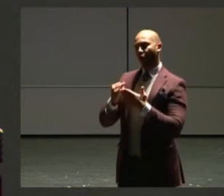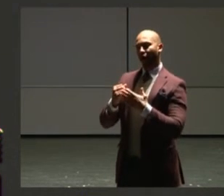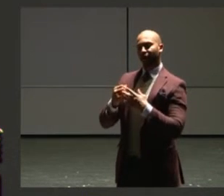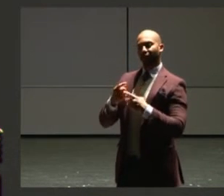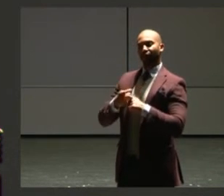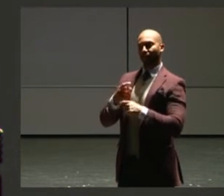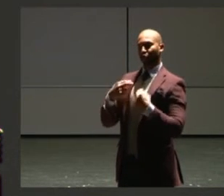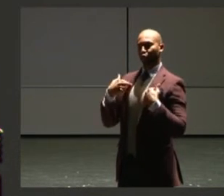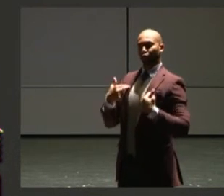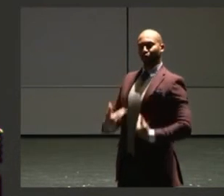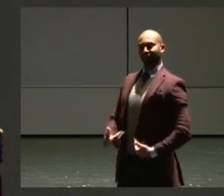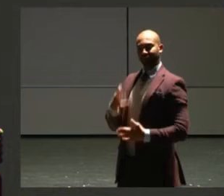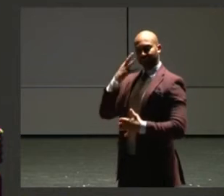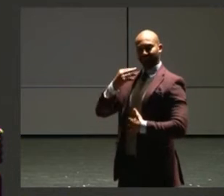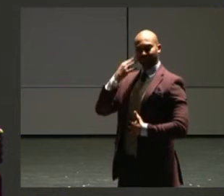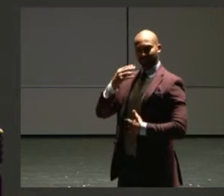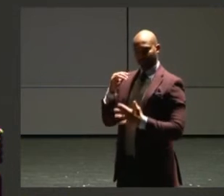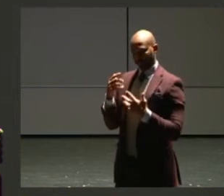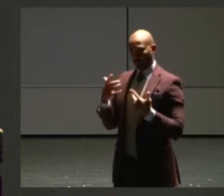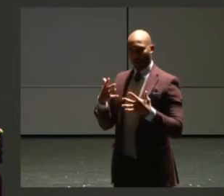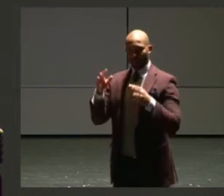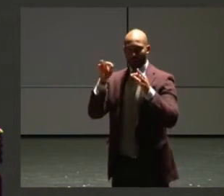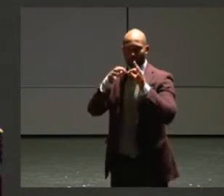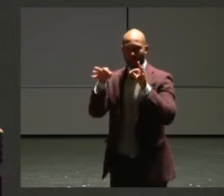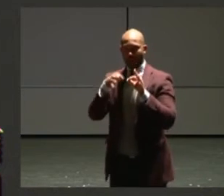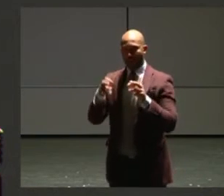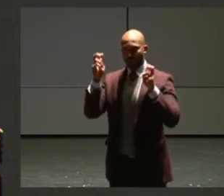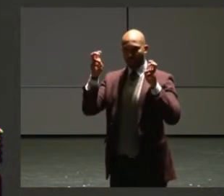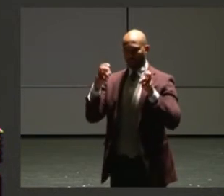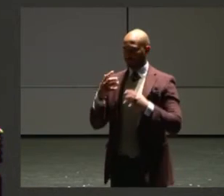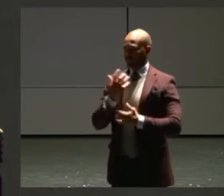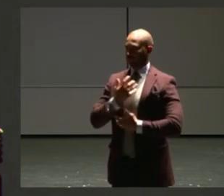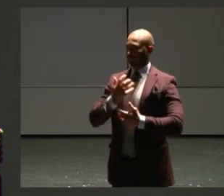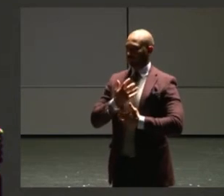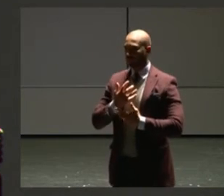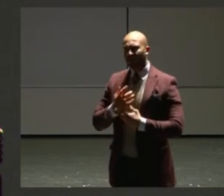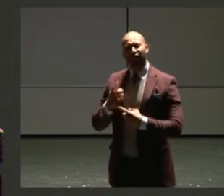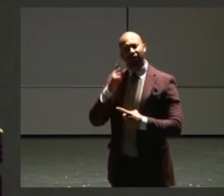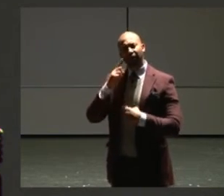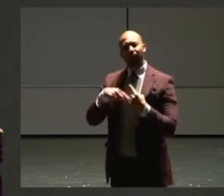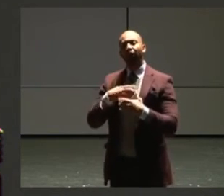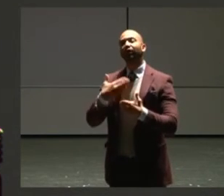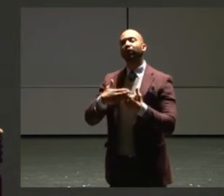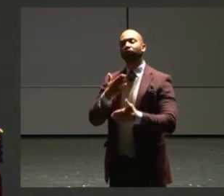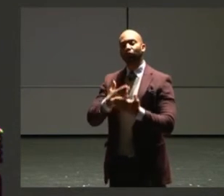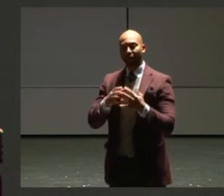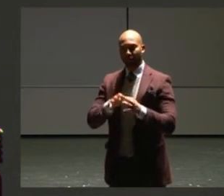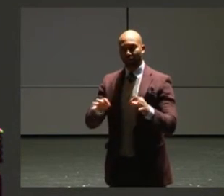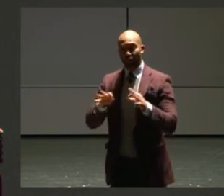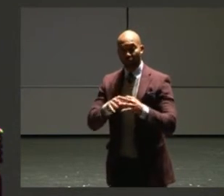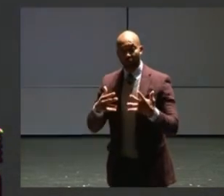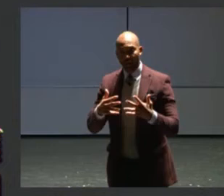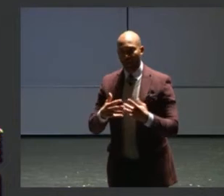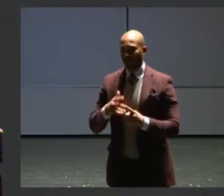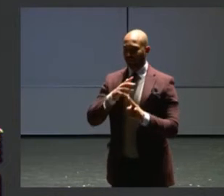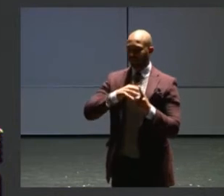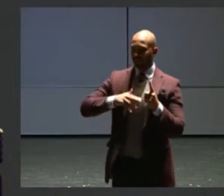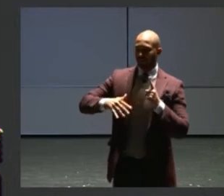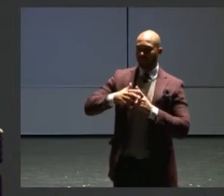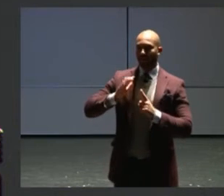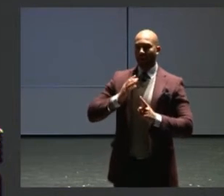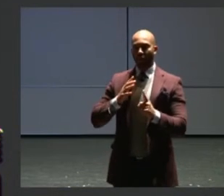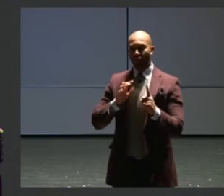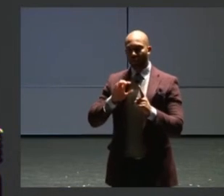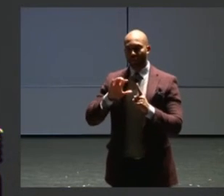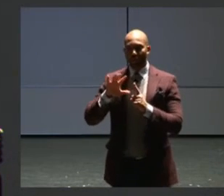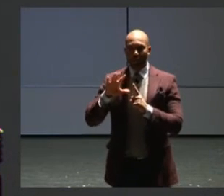number of things that are important. It's in that context that I think about the next essential element, which is the climate and the culture that we create. And I'd like